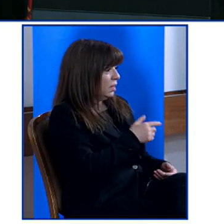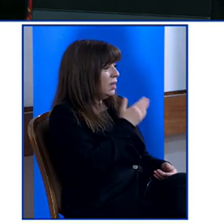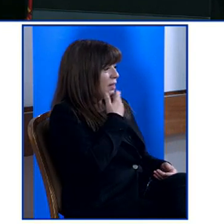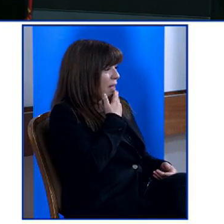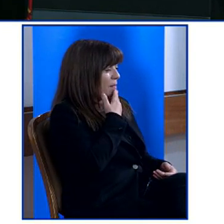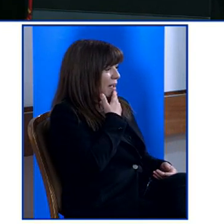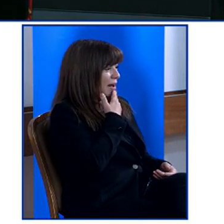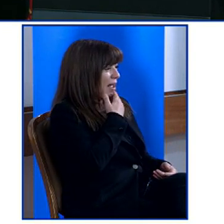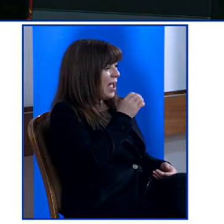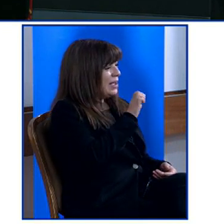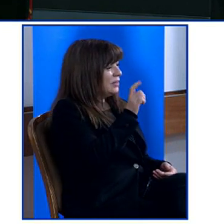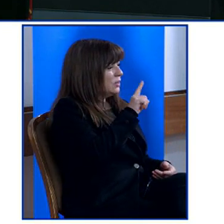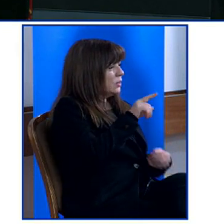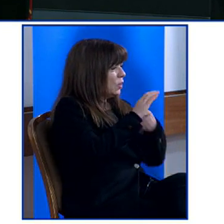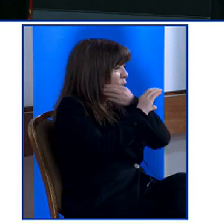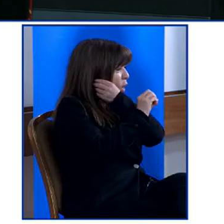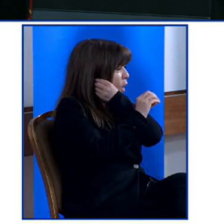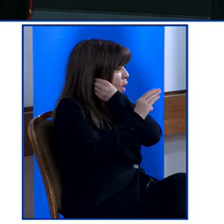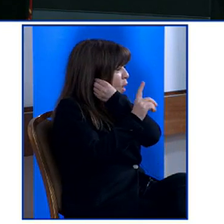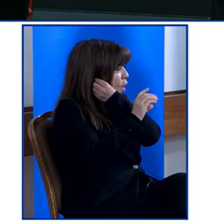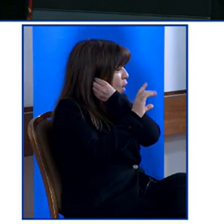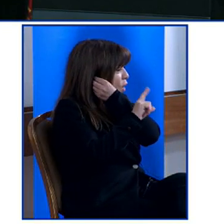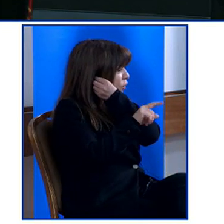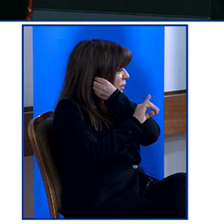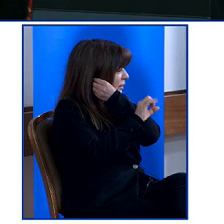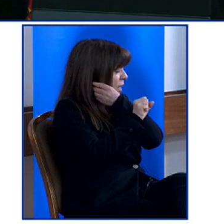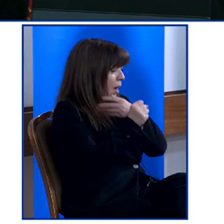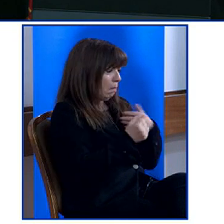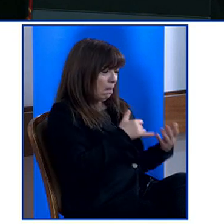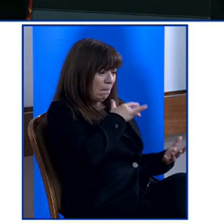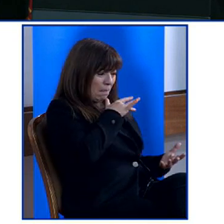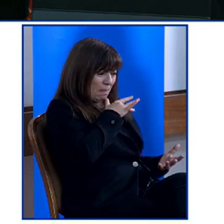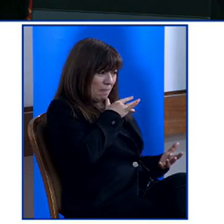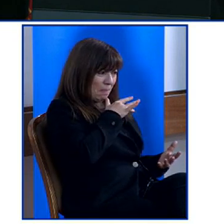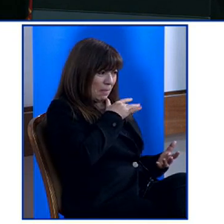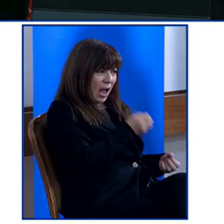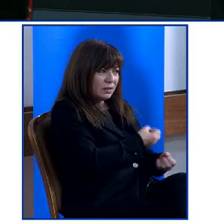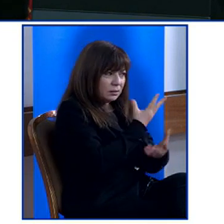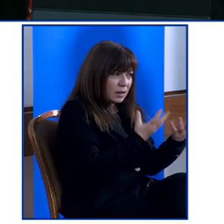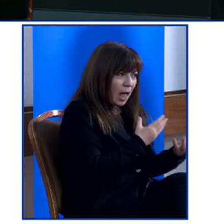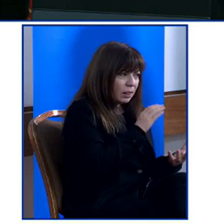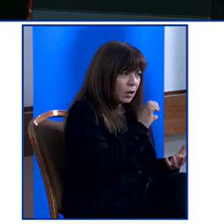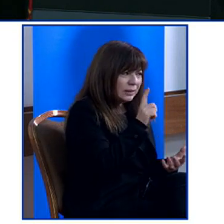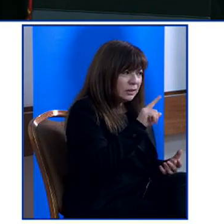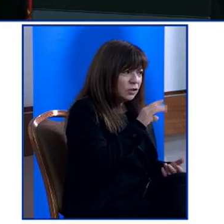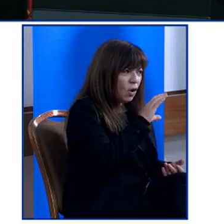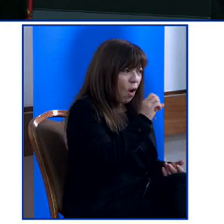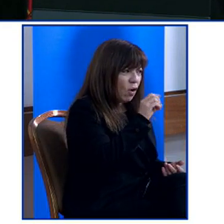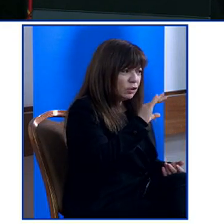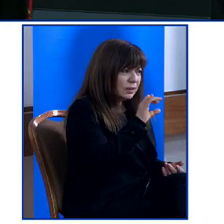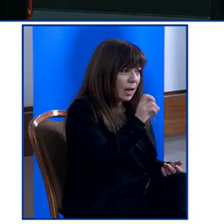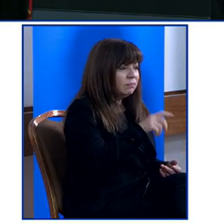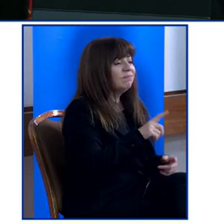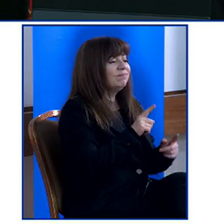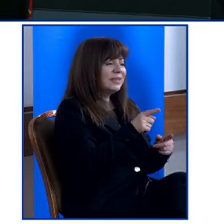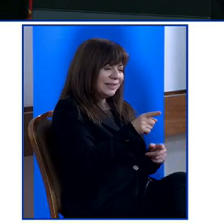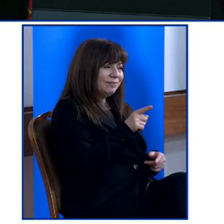would associate with wildfires. This is significantly increased compared with 10 years ago.